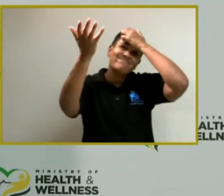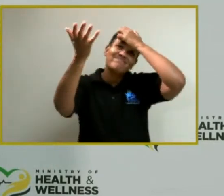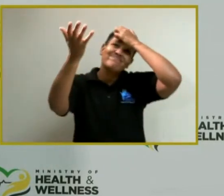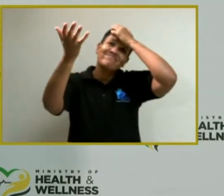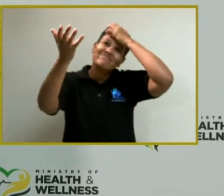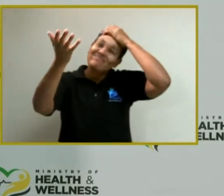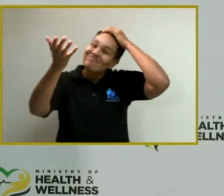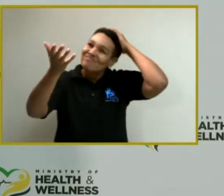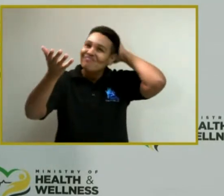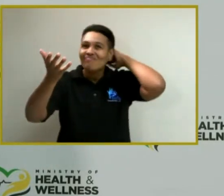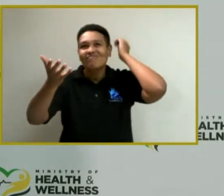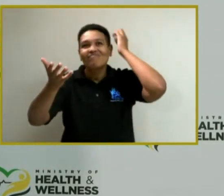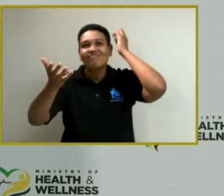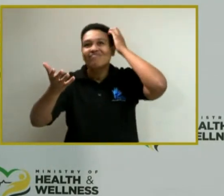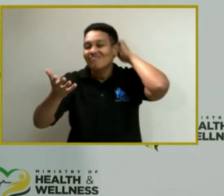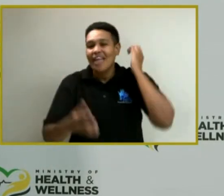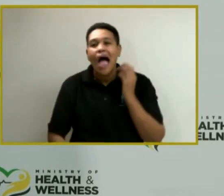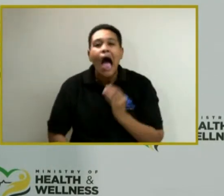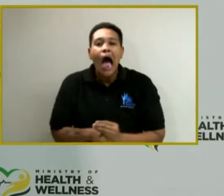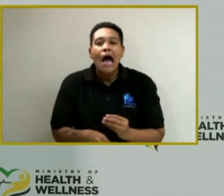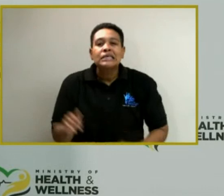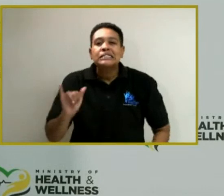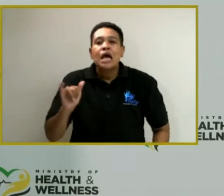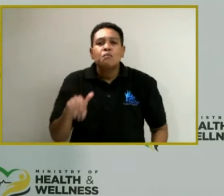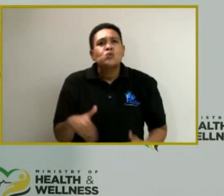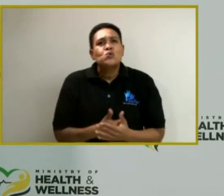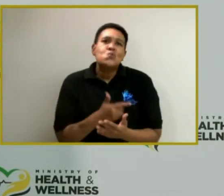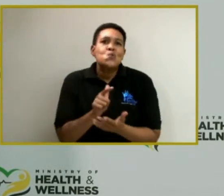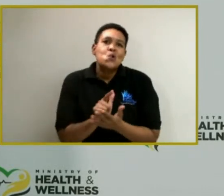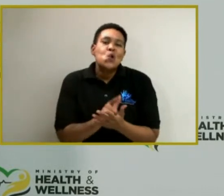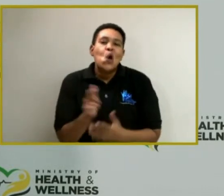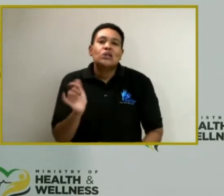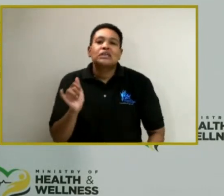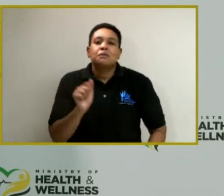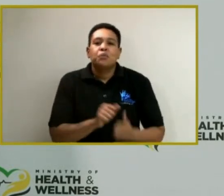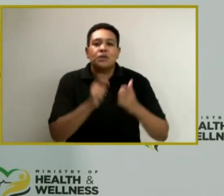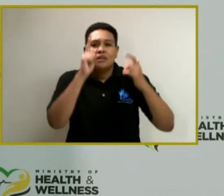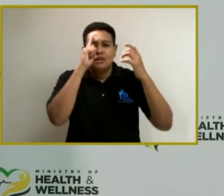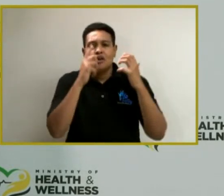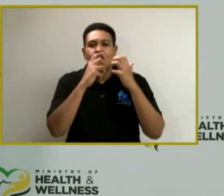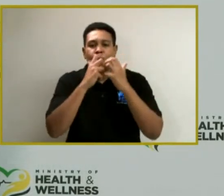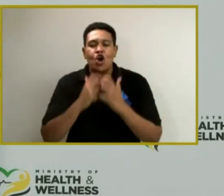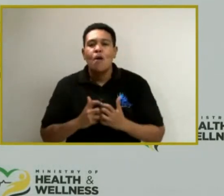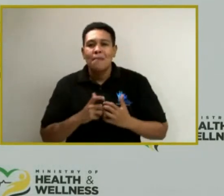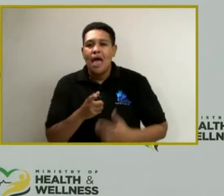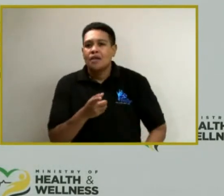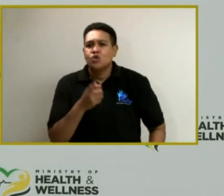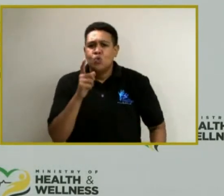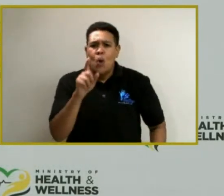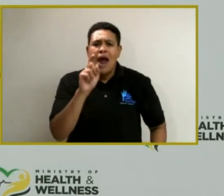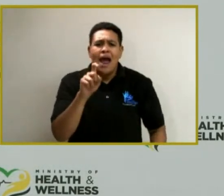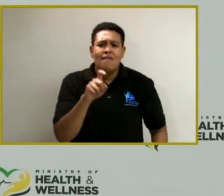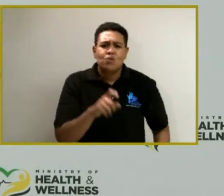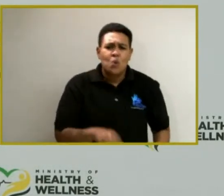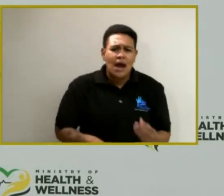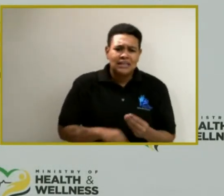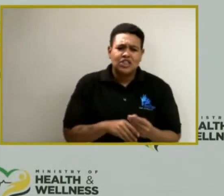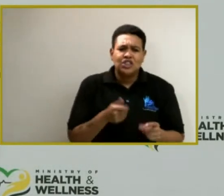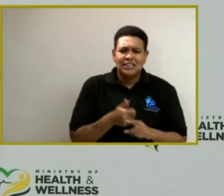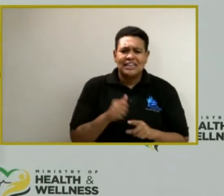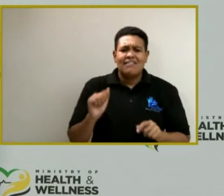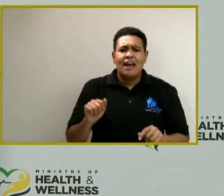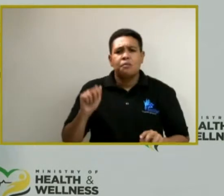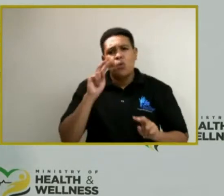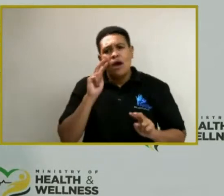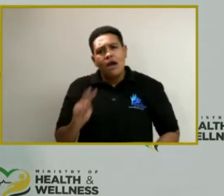on additional laws around compliance. You have to also be able to